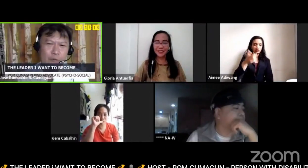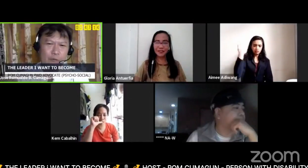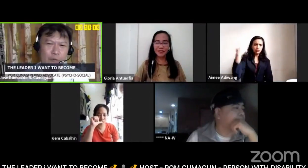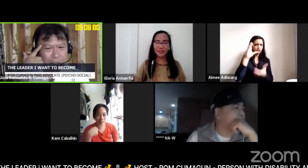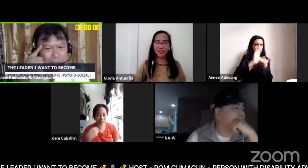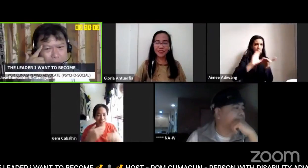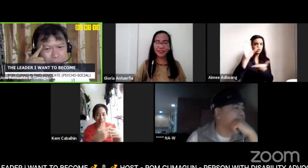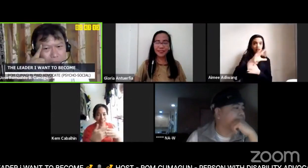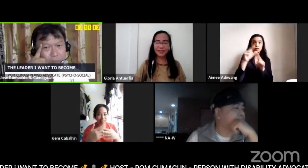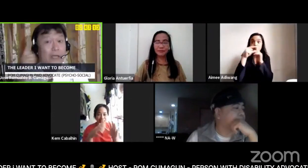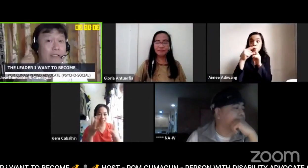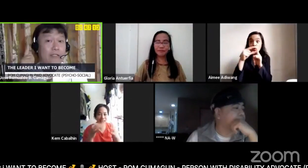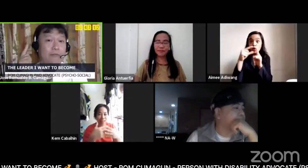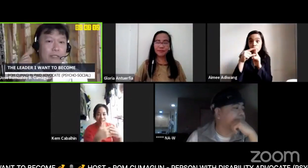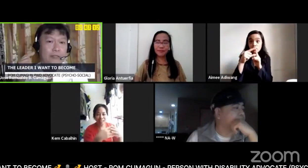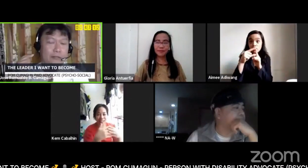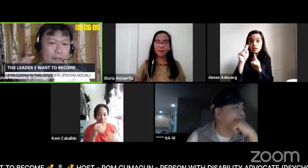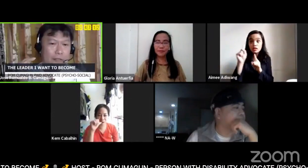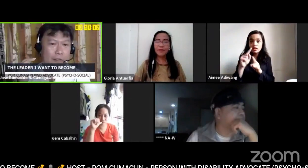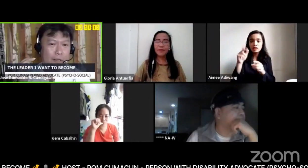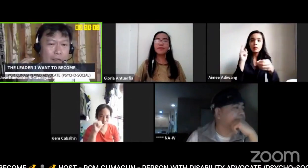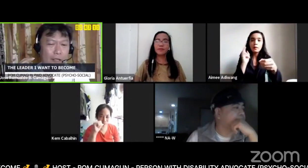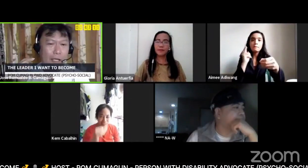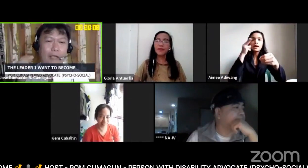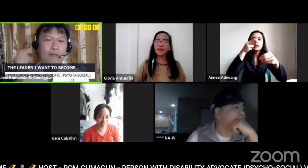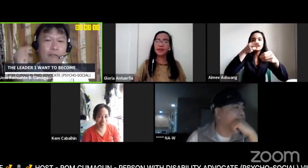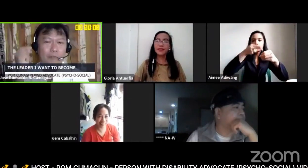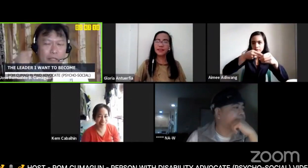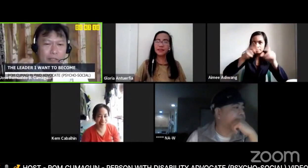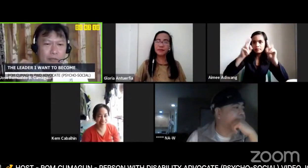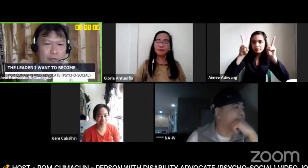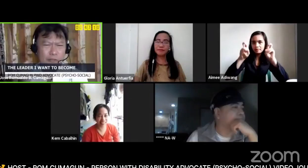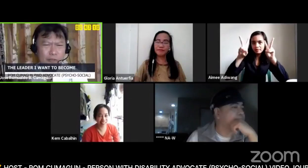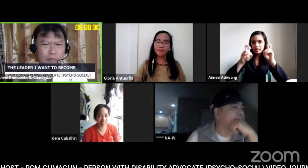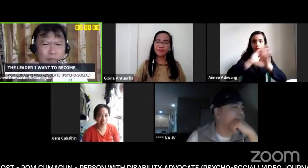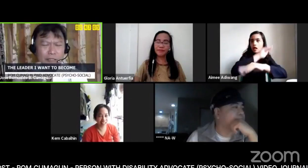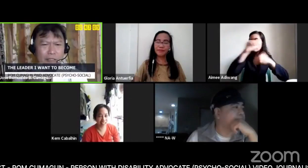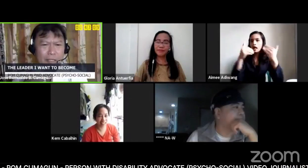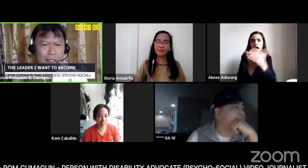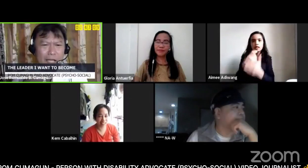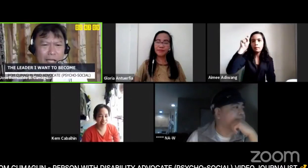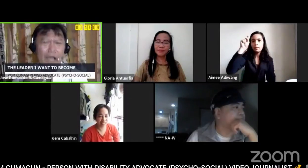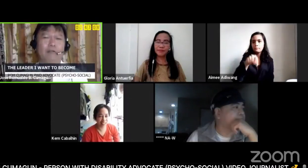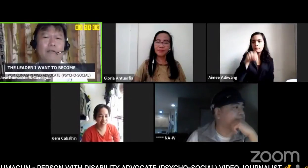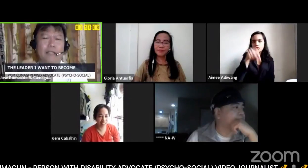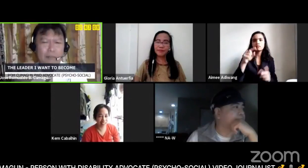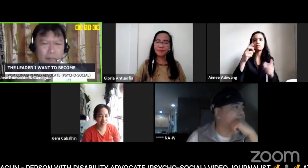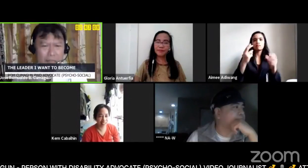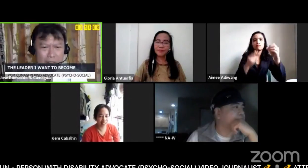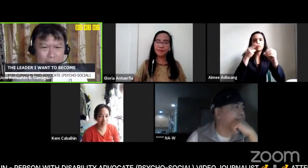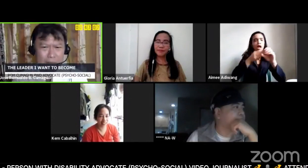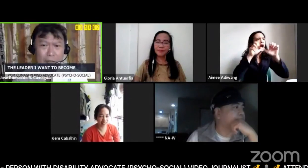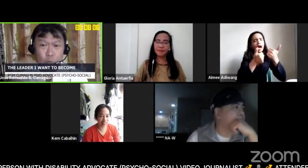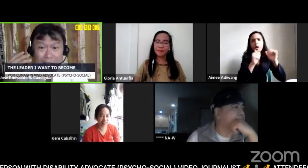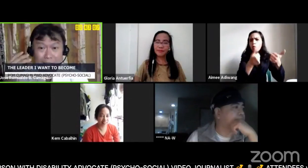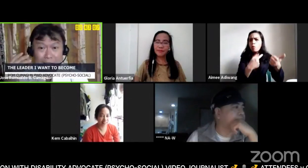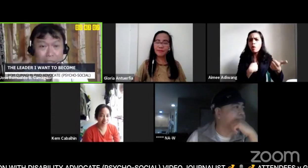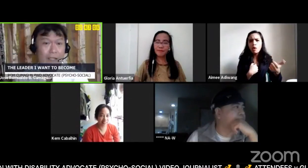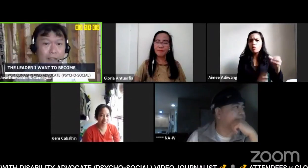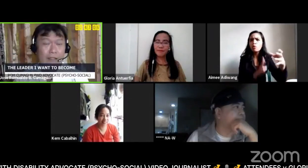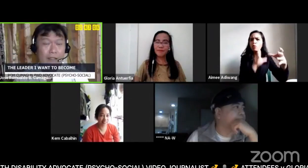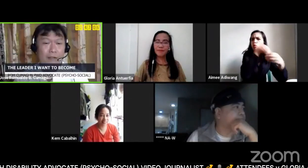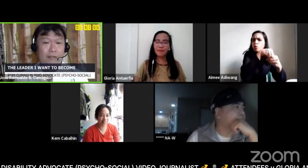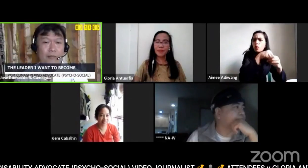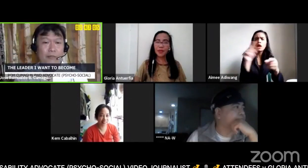and the key word for me there was participation. Everybody should participate. How can I participate?